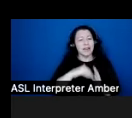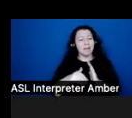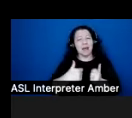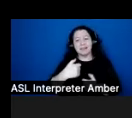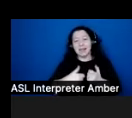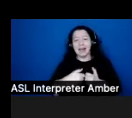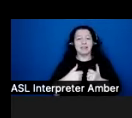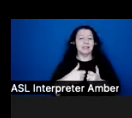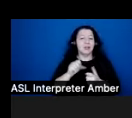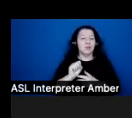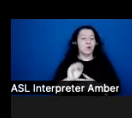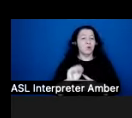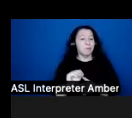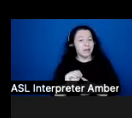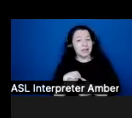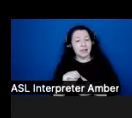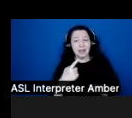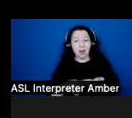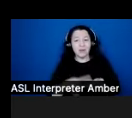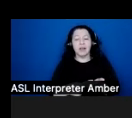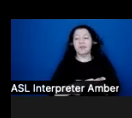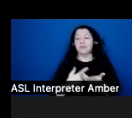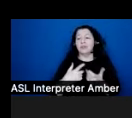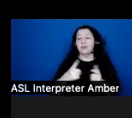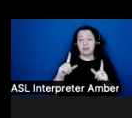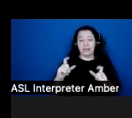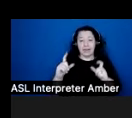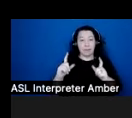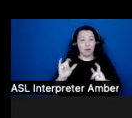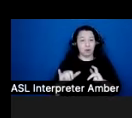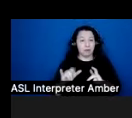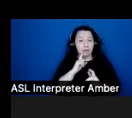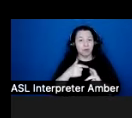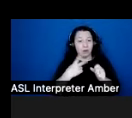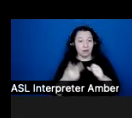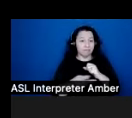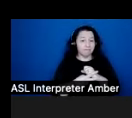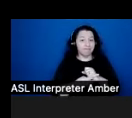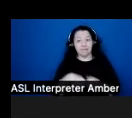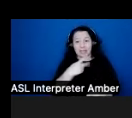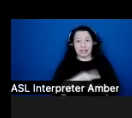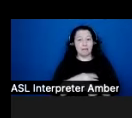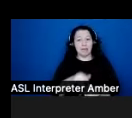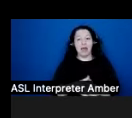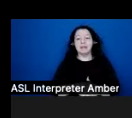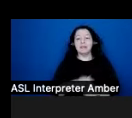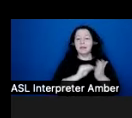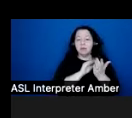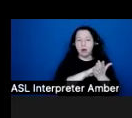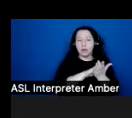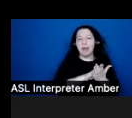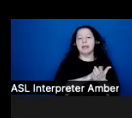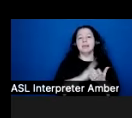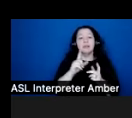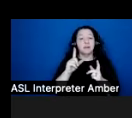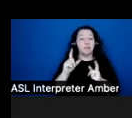media conversations, maybe screenshotting those documents, and especially if there's photos or